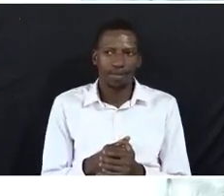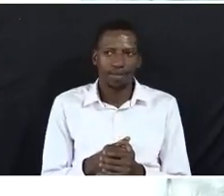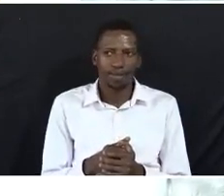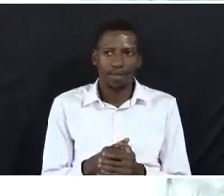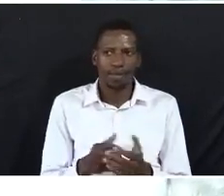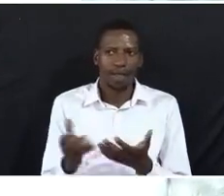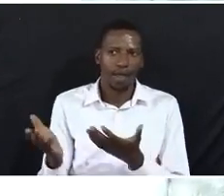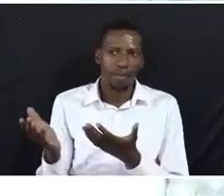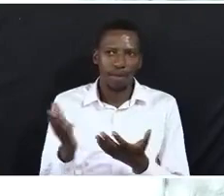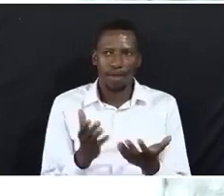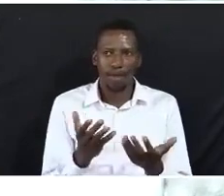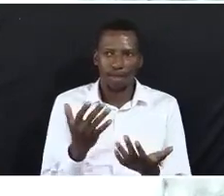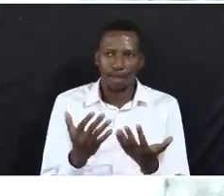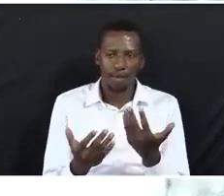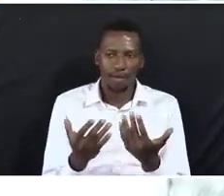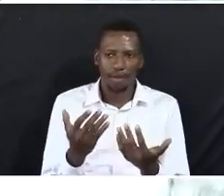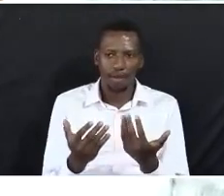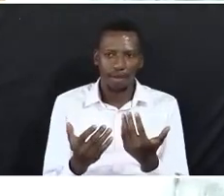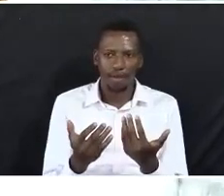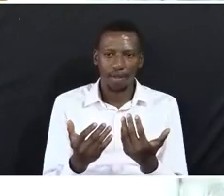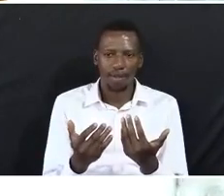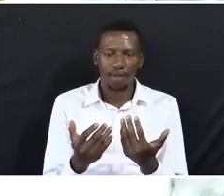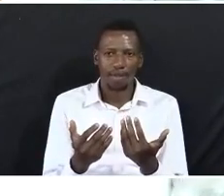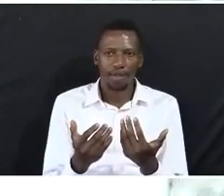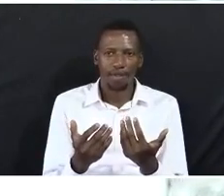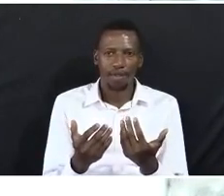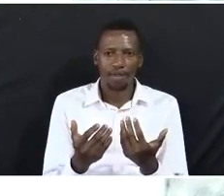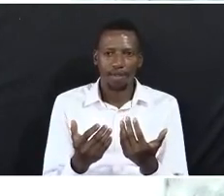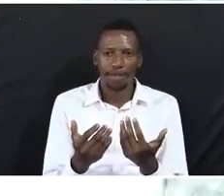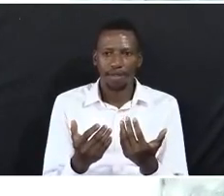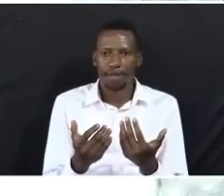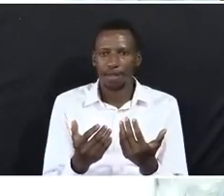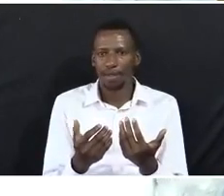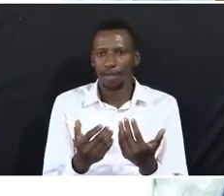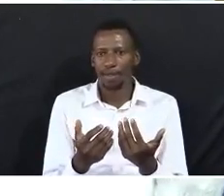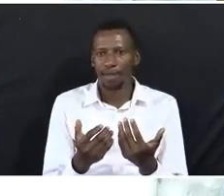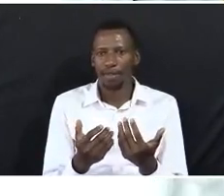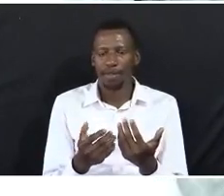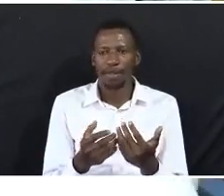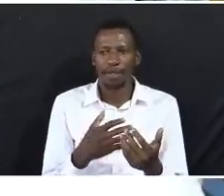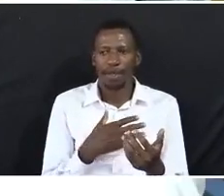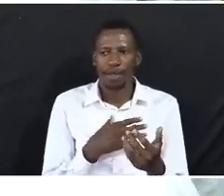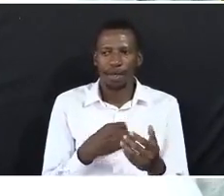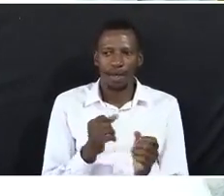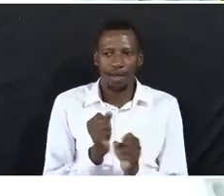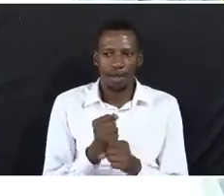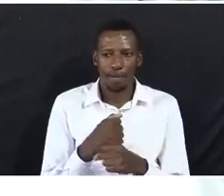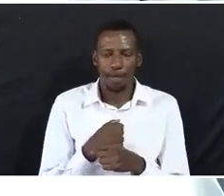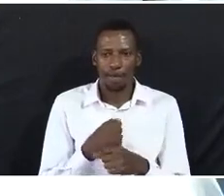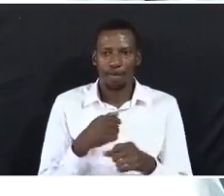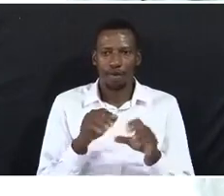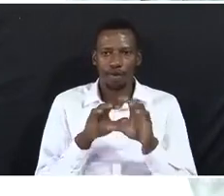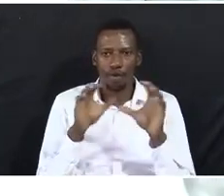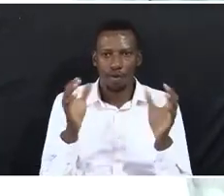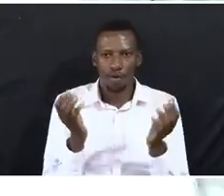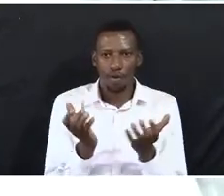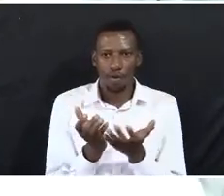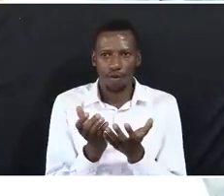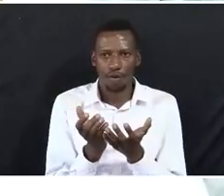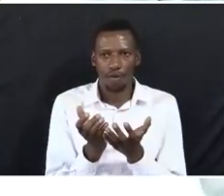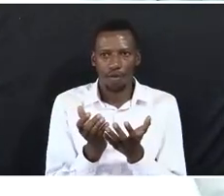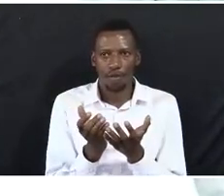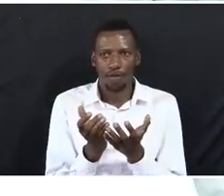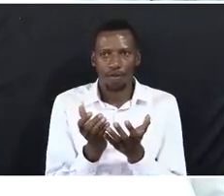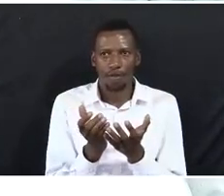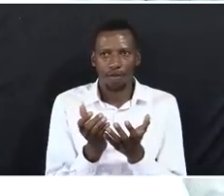fire, ignites the candle, and makes his home. So